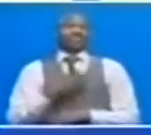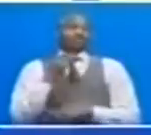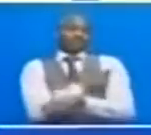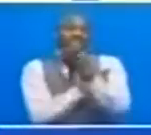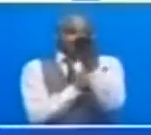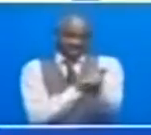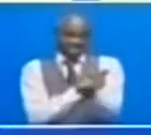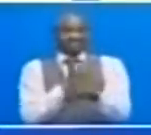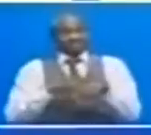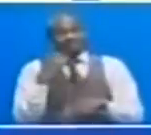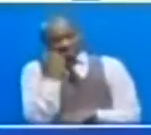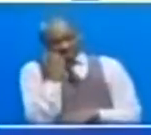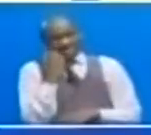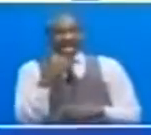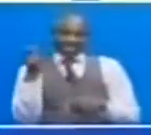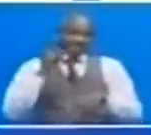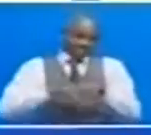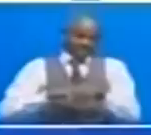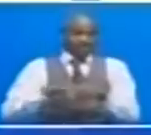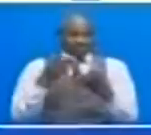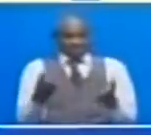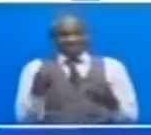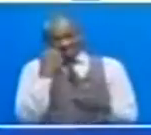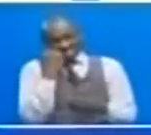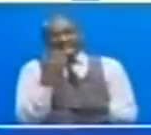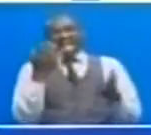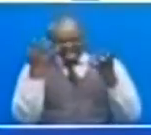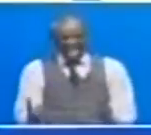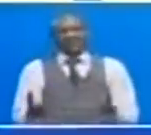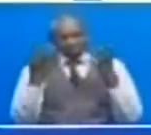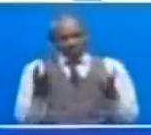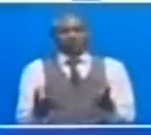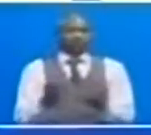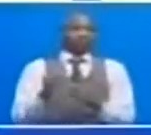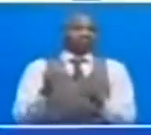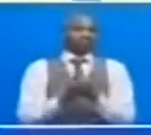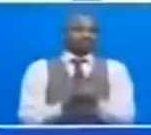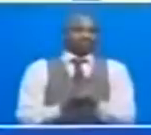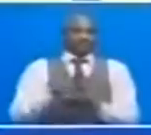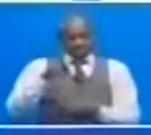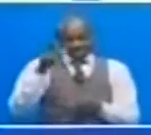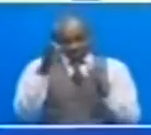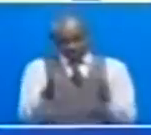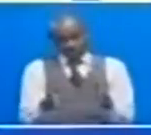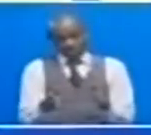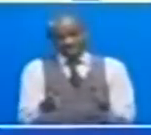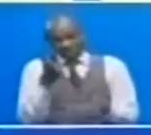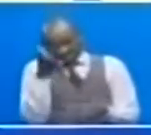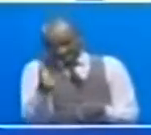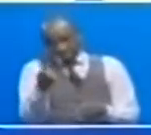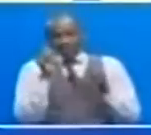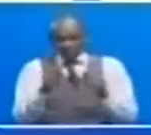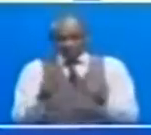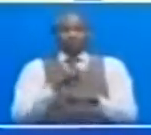doctor when sick, and at times when the ailment is highly advanced, the SemaDoc system is aimed